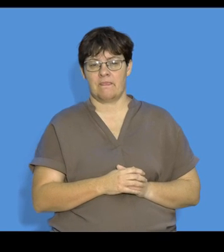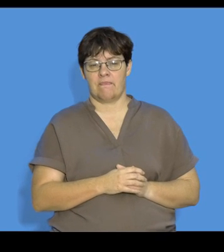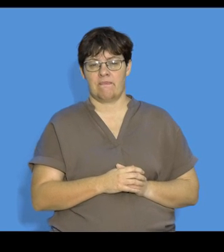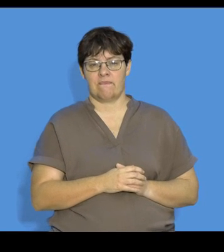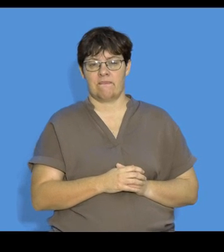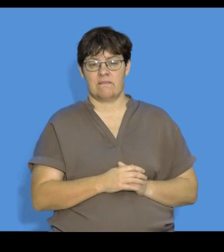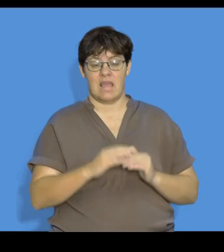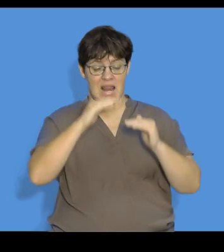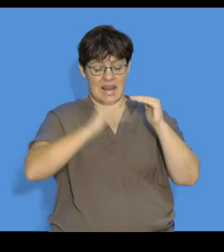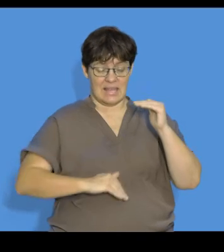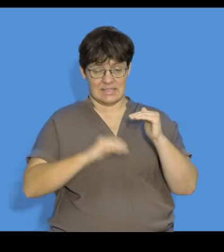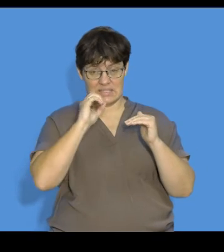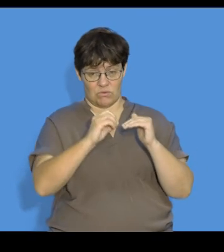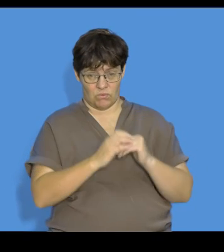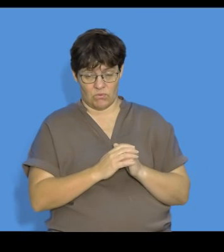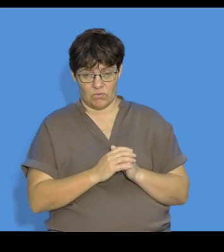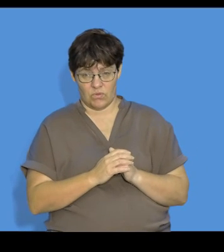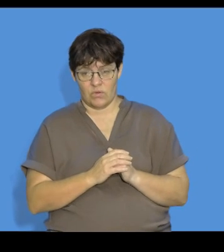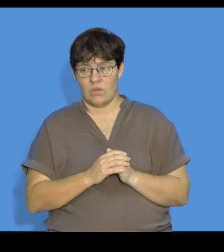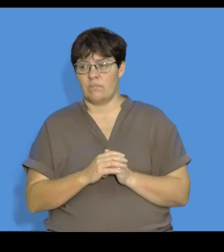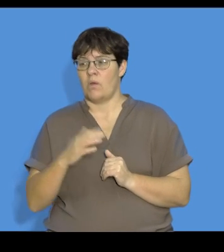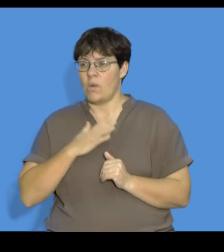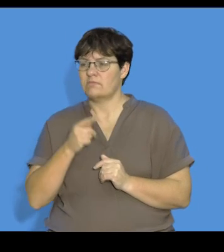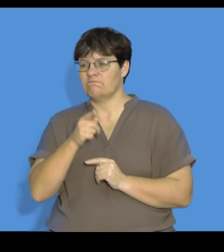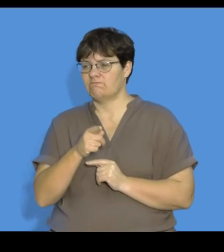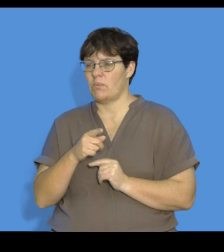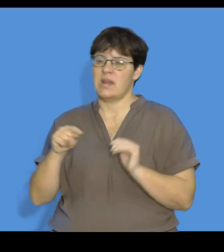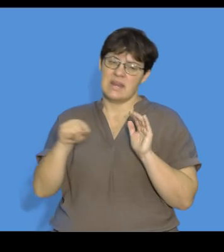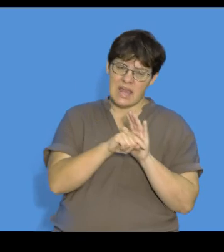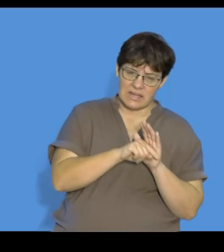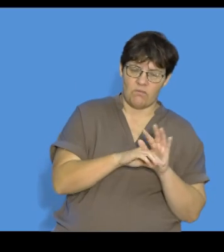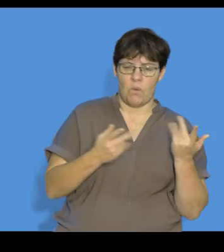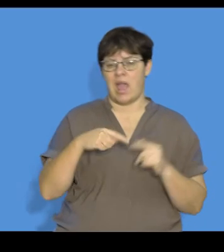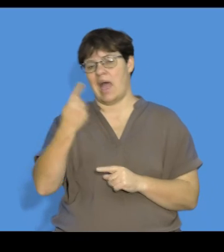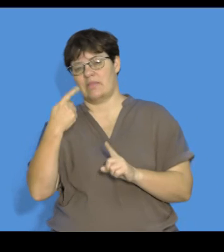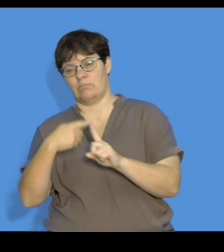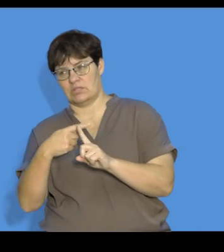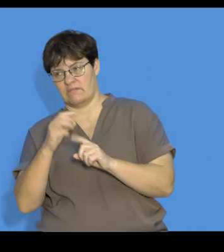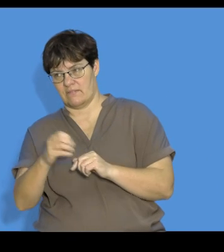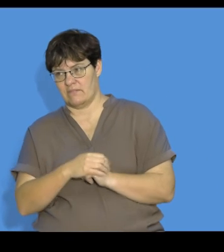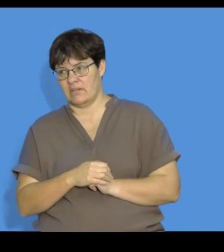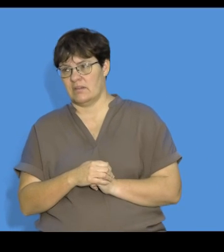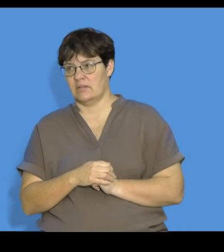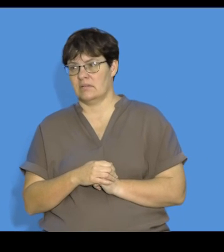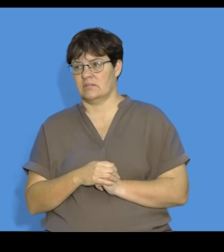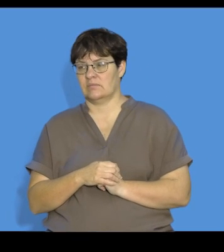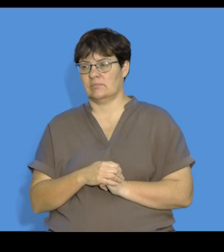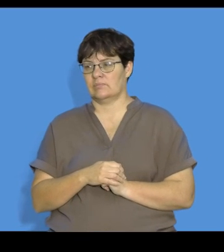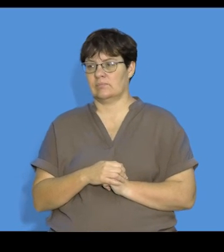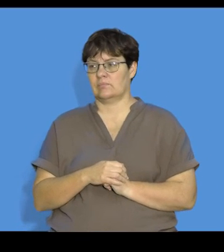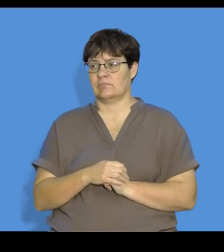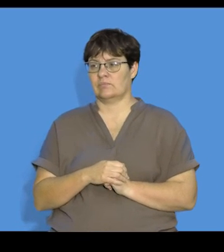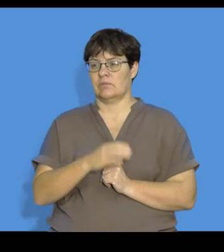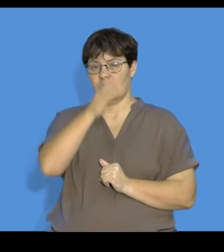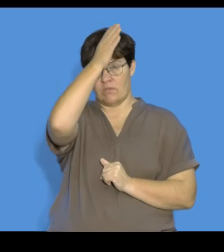And then when it is less than 0, it simply just wants it where one is negative and one is positive. So you